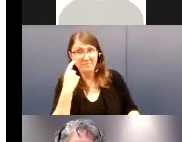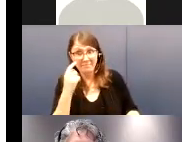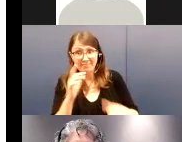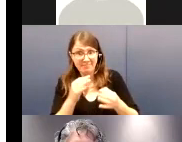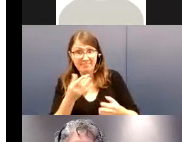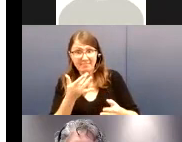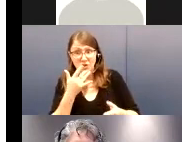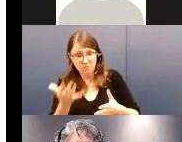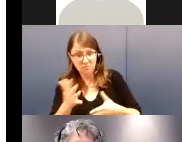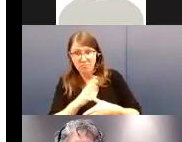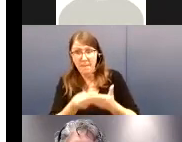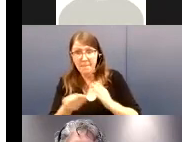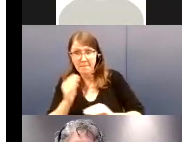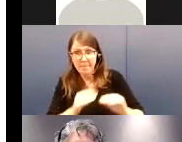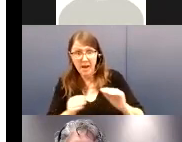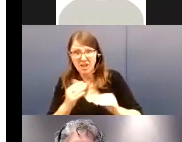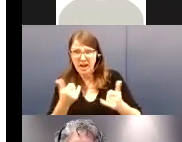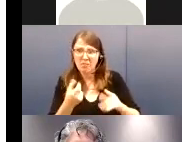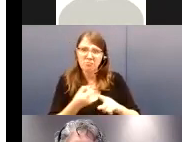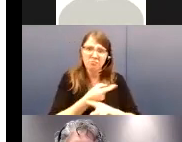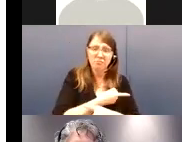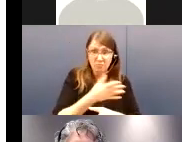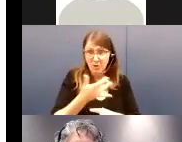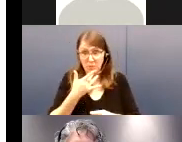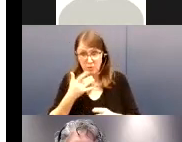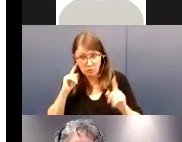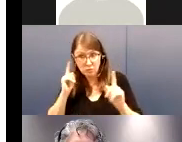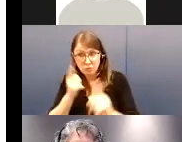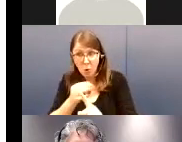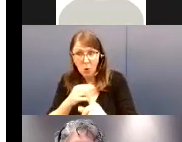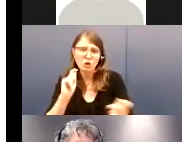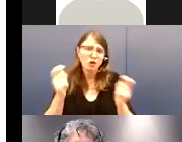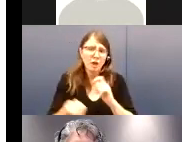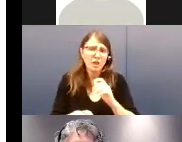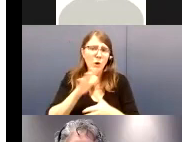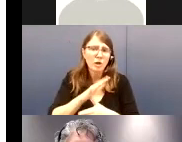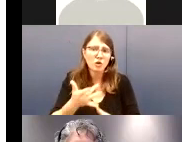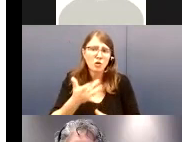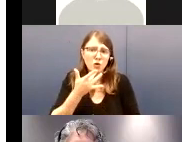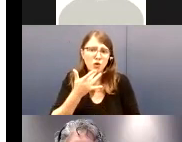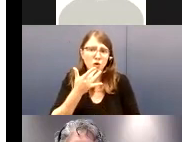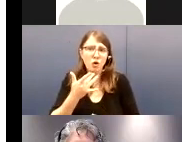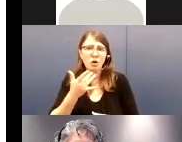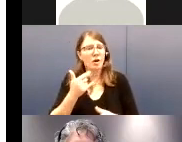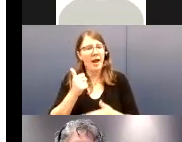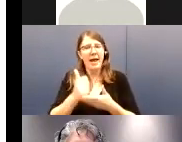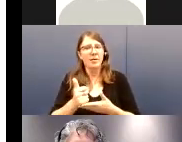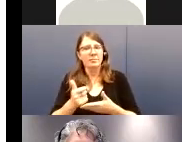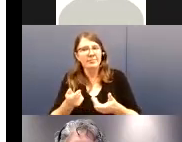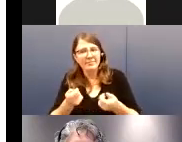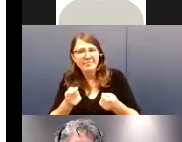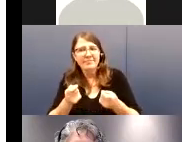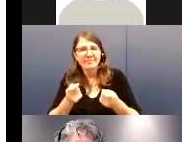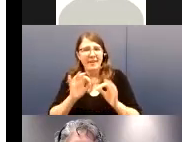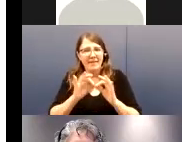do you want to do with it? But it's still your decision on how you want the process to go forward, right? And again, the